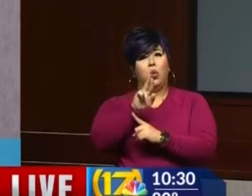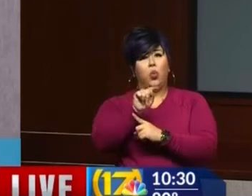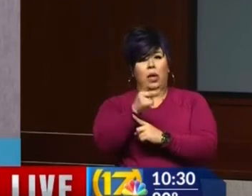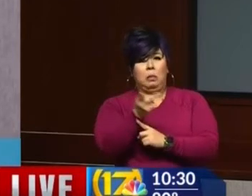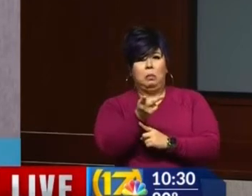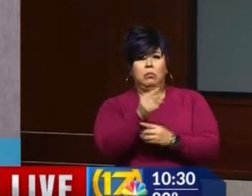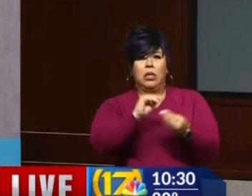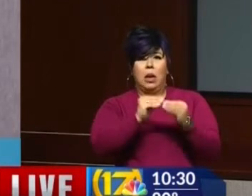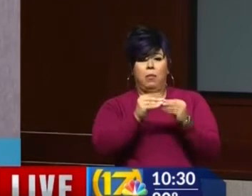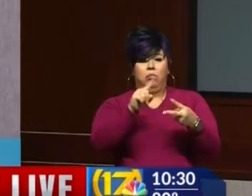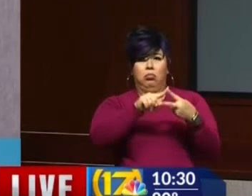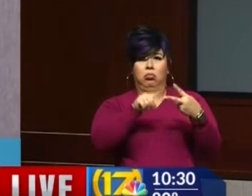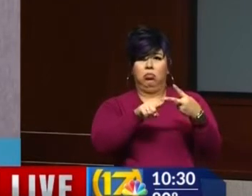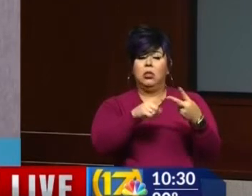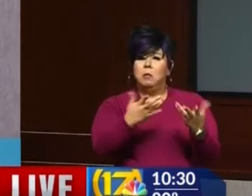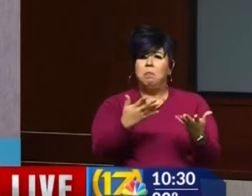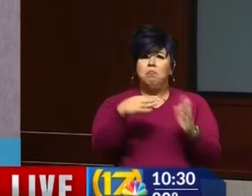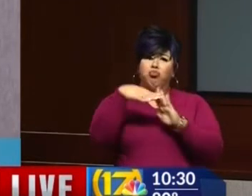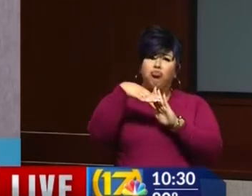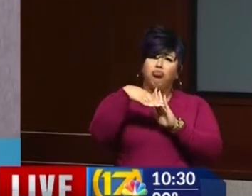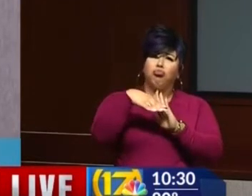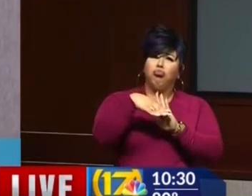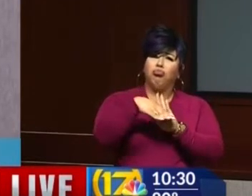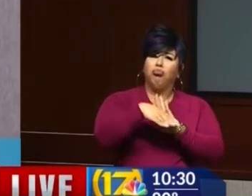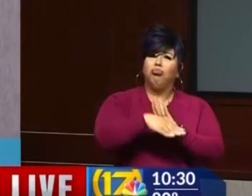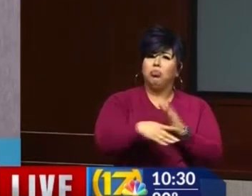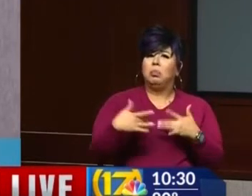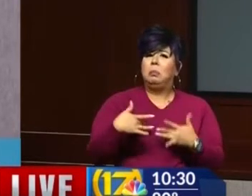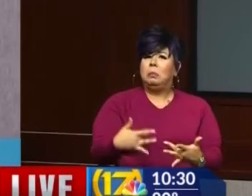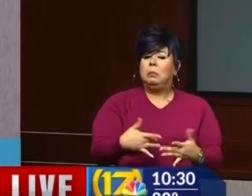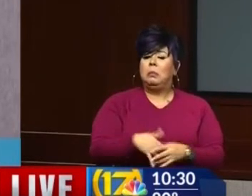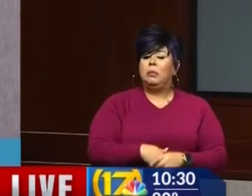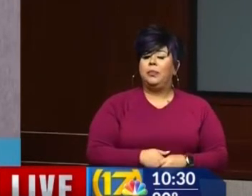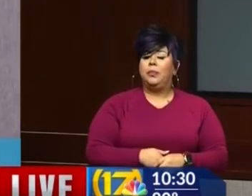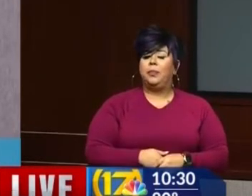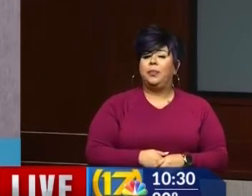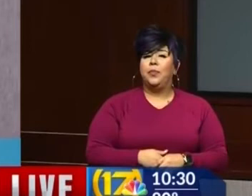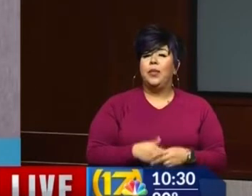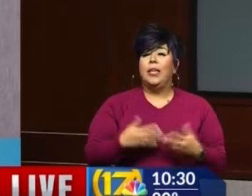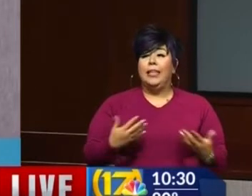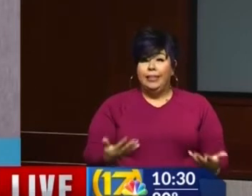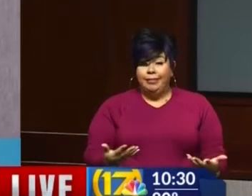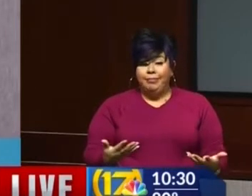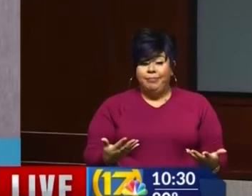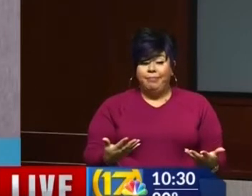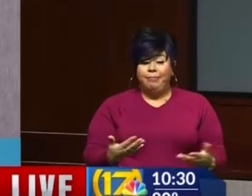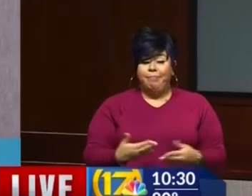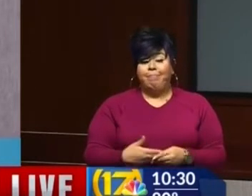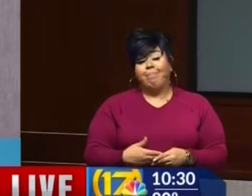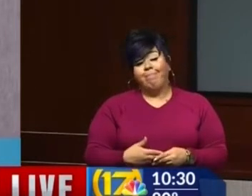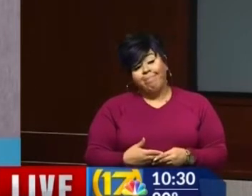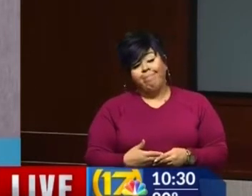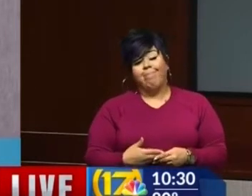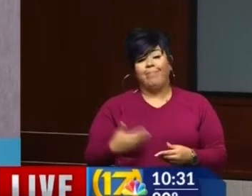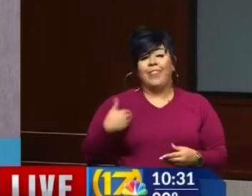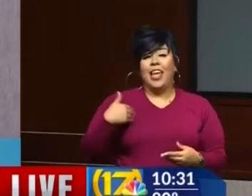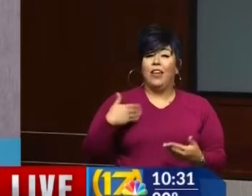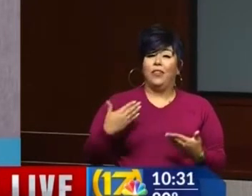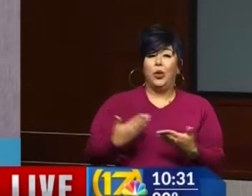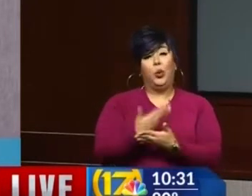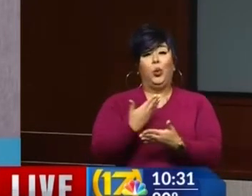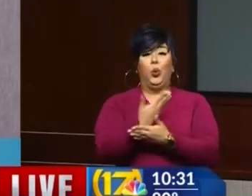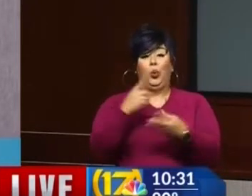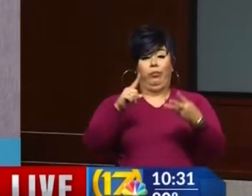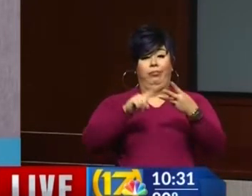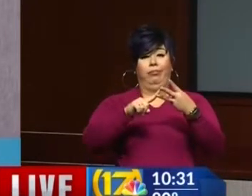numbers are going down. We are faced with this adjustment that